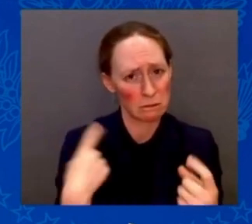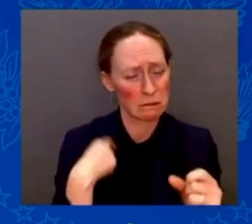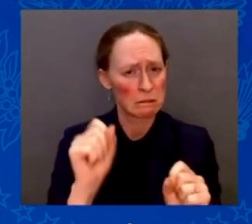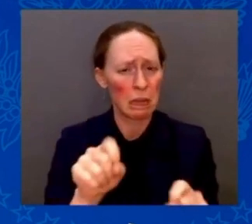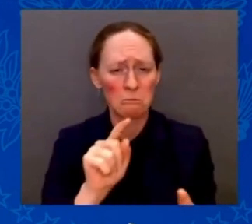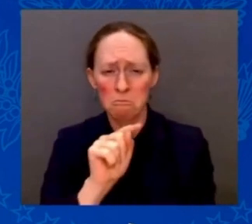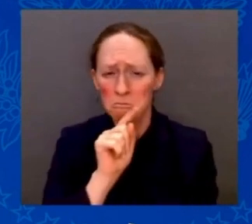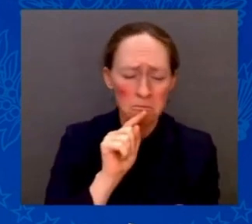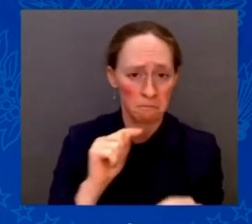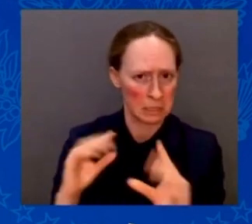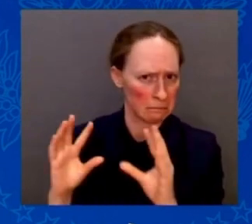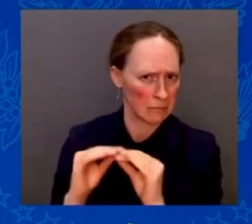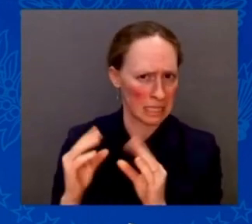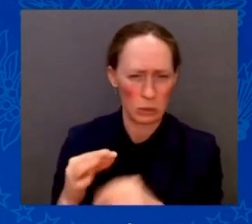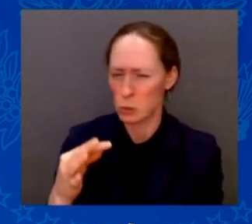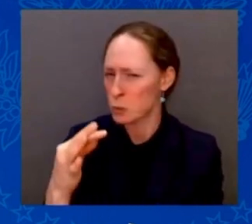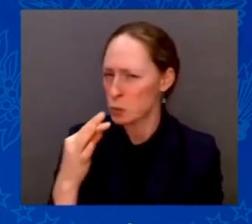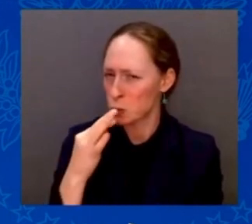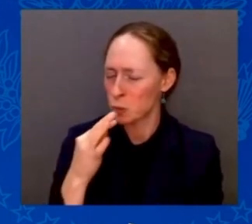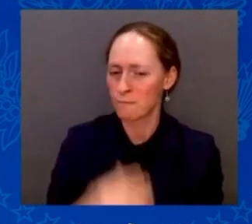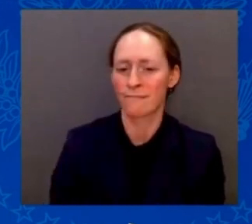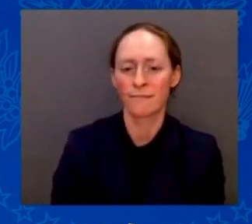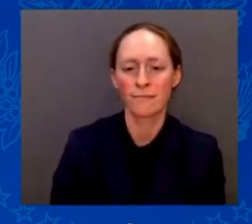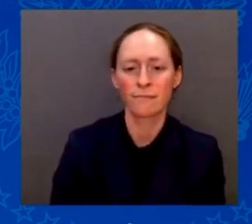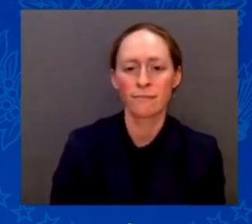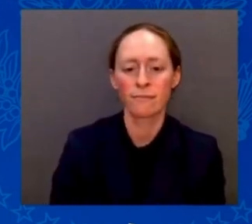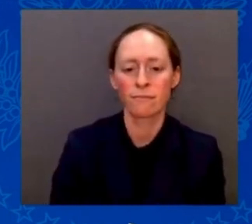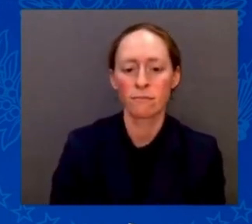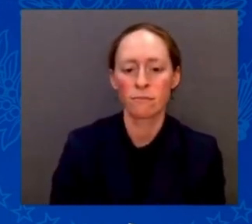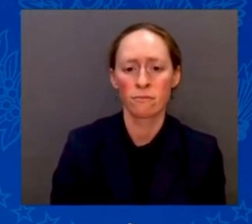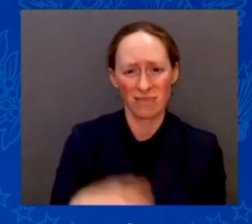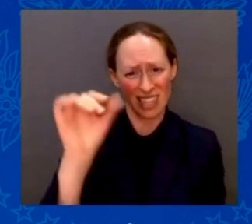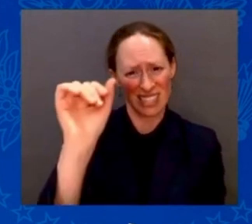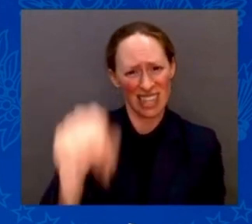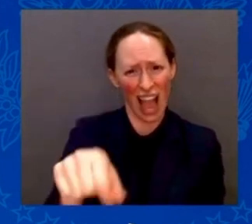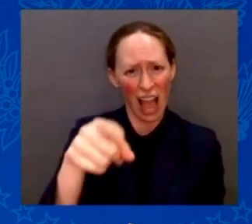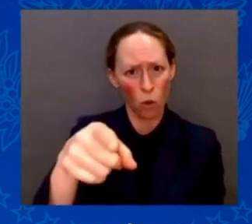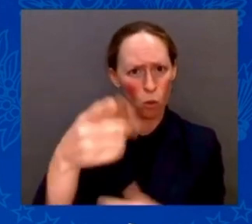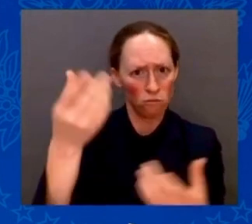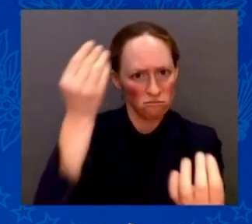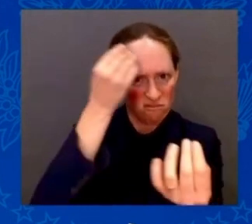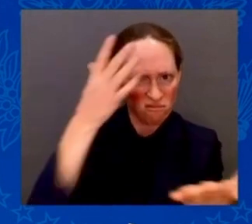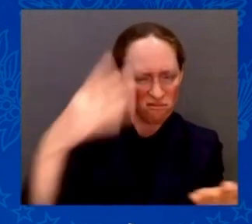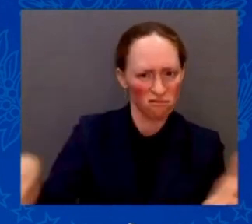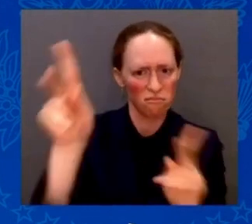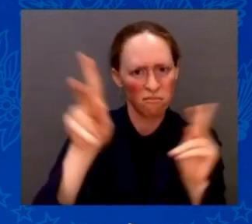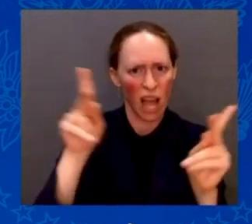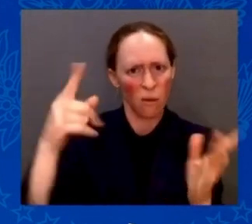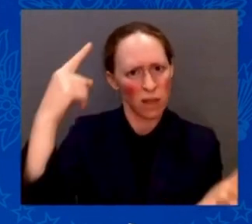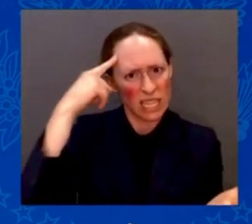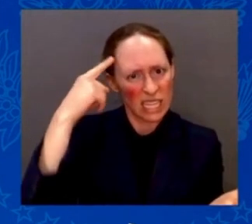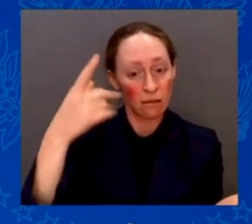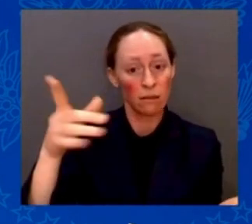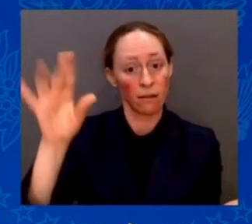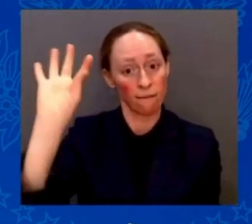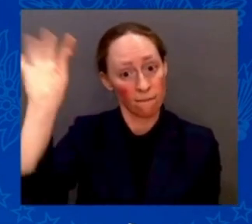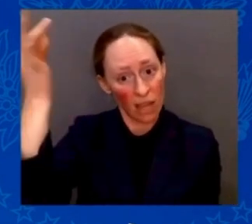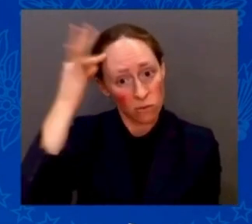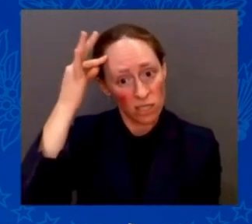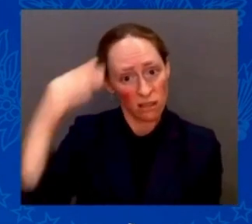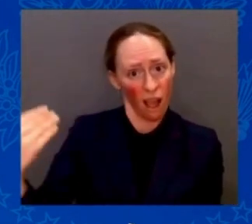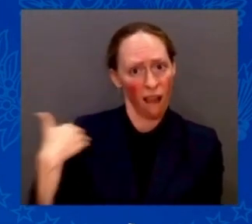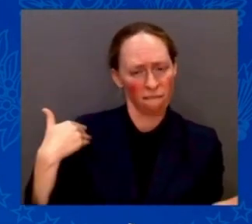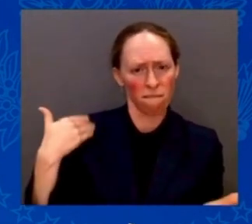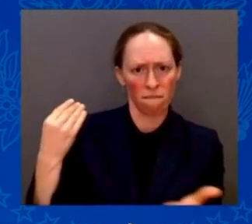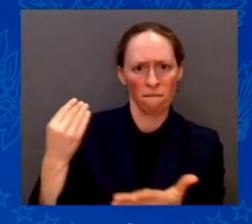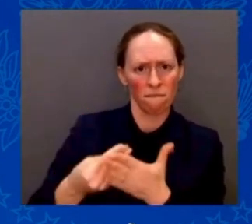can you assure Americans that the federal government is going to have the emergency funding that they need to get through this hurricane season? The